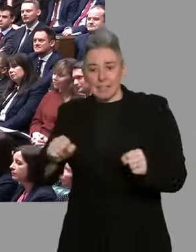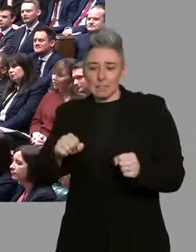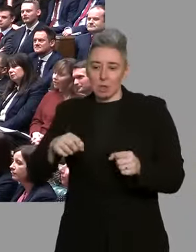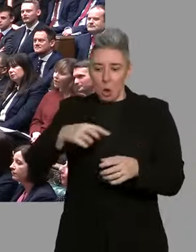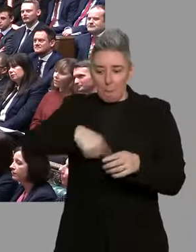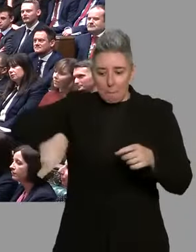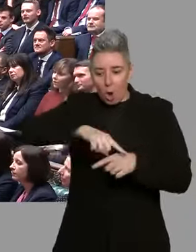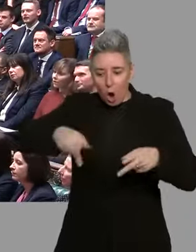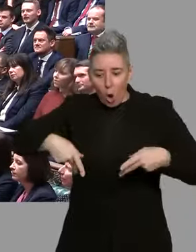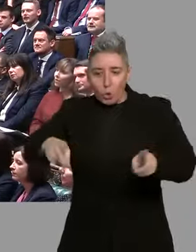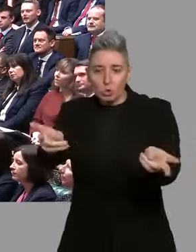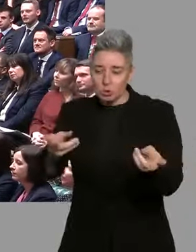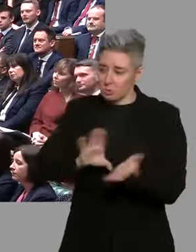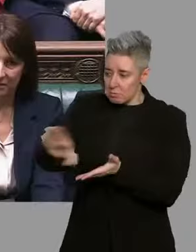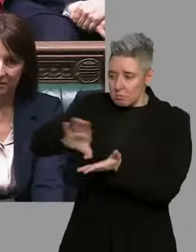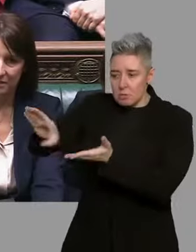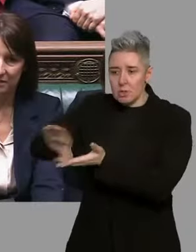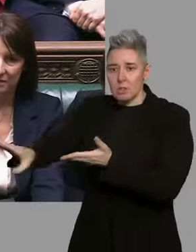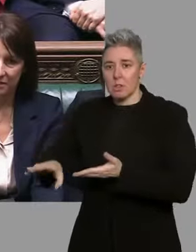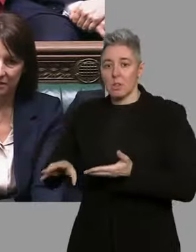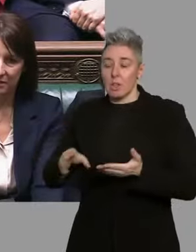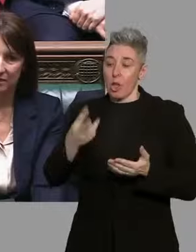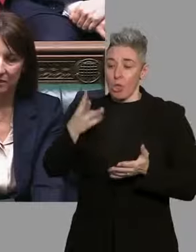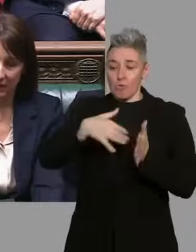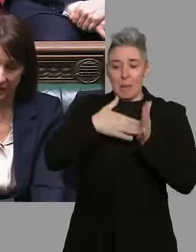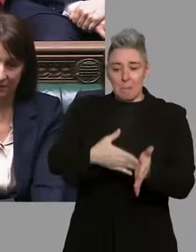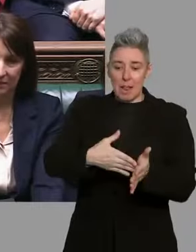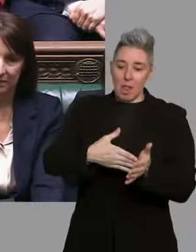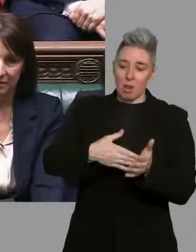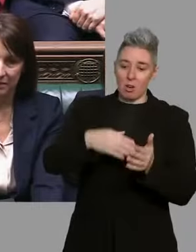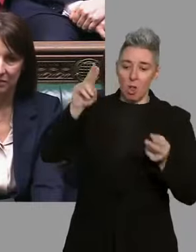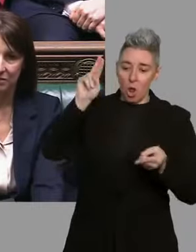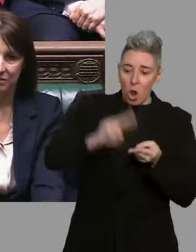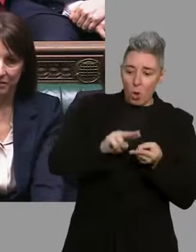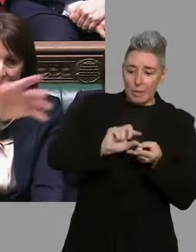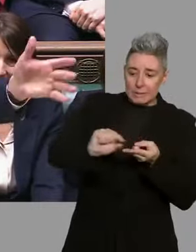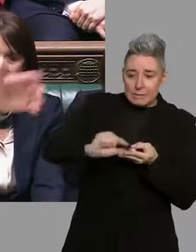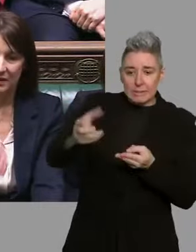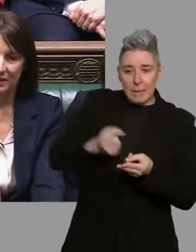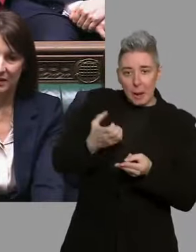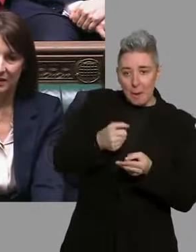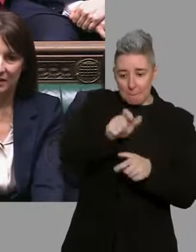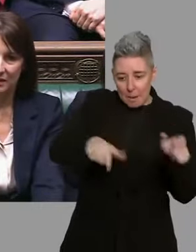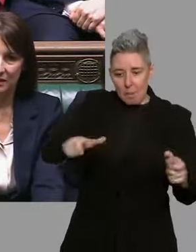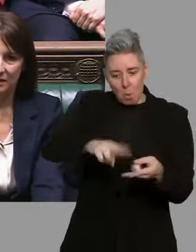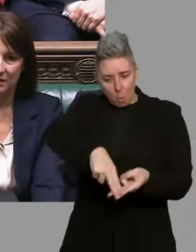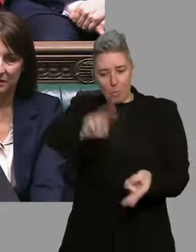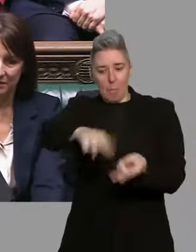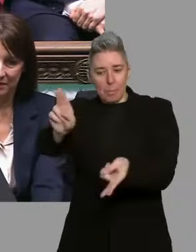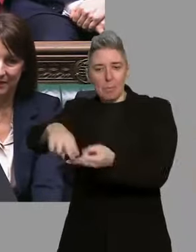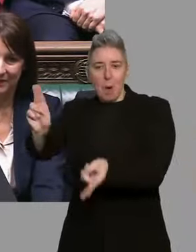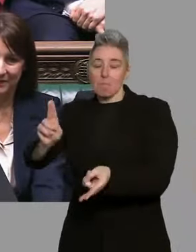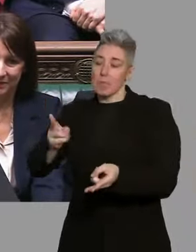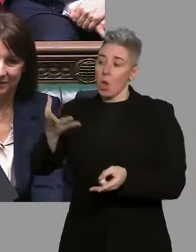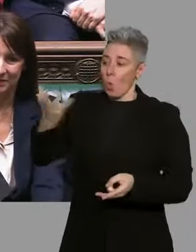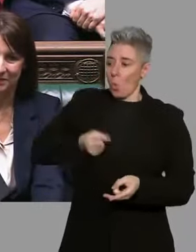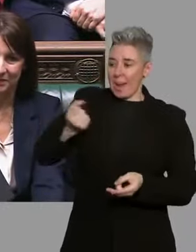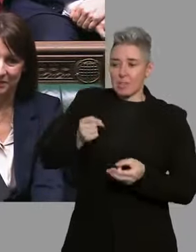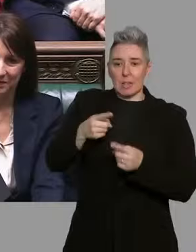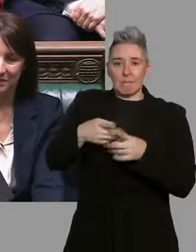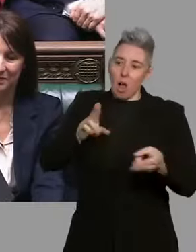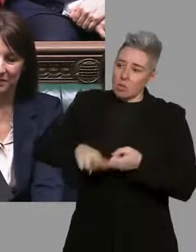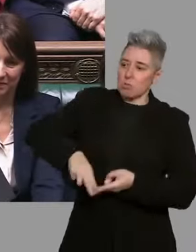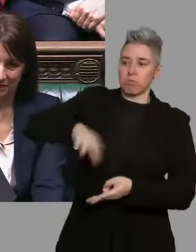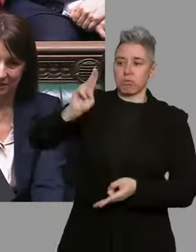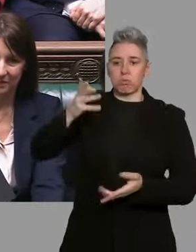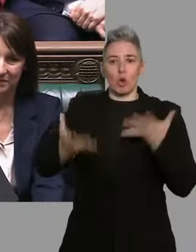lowest paid. Wages growing faster than inflation. Planning laws reform. Great British Energy set up. We're only